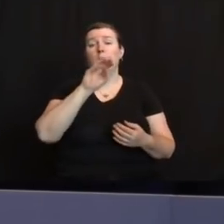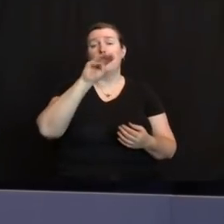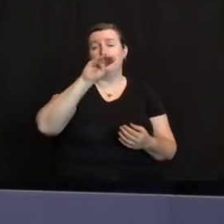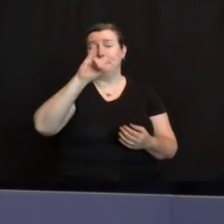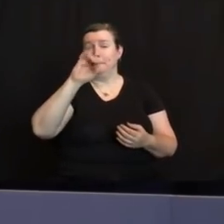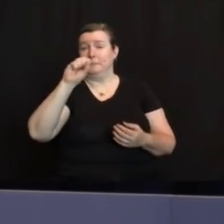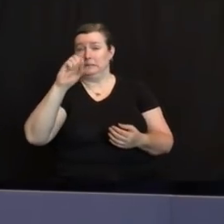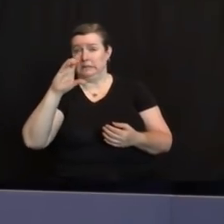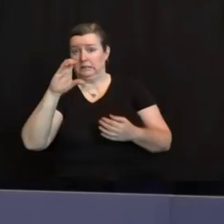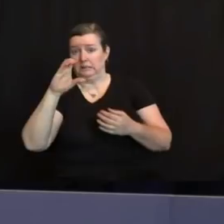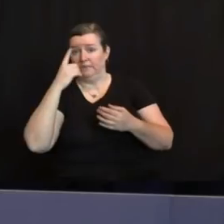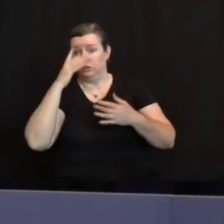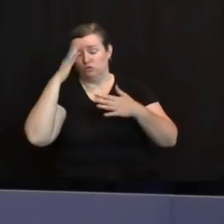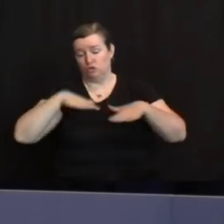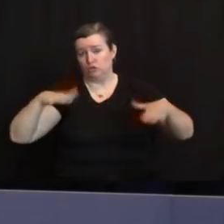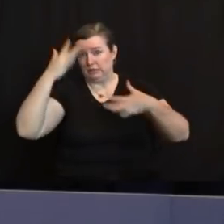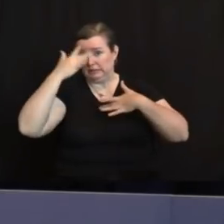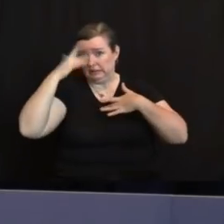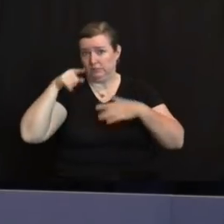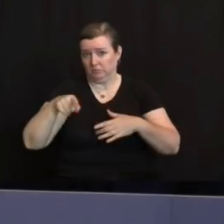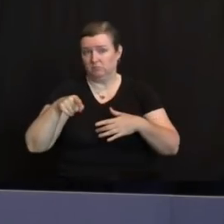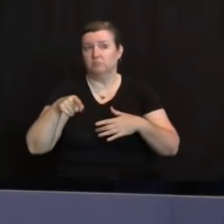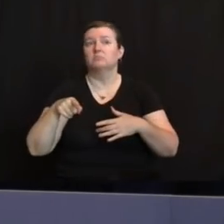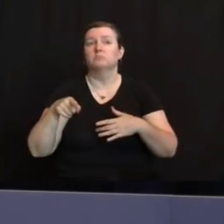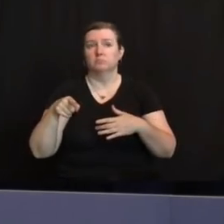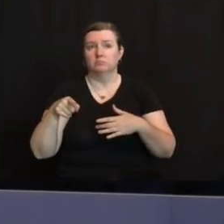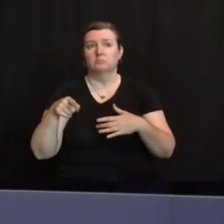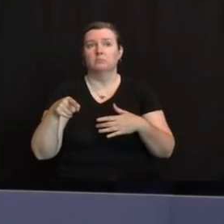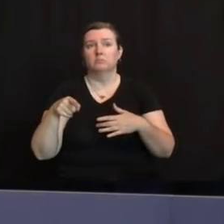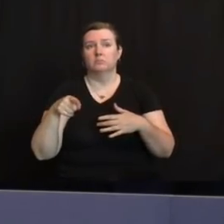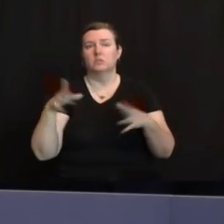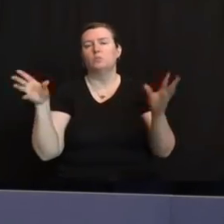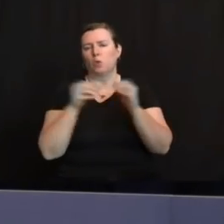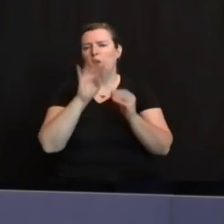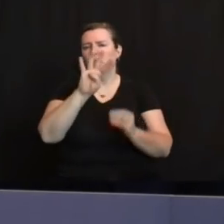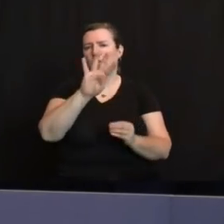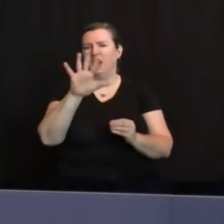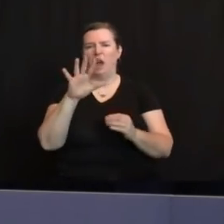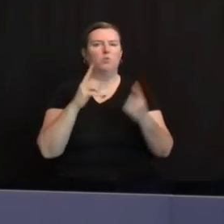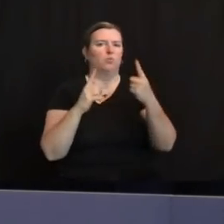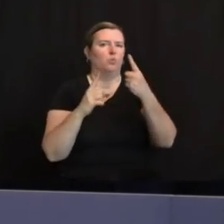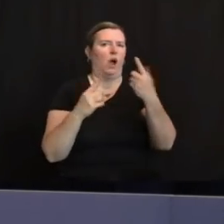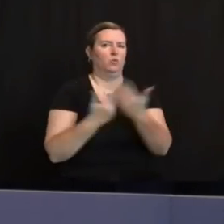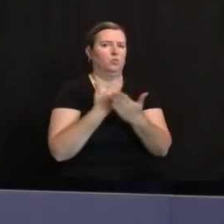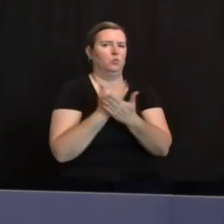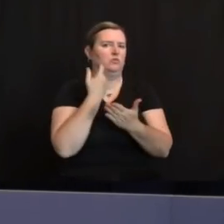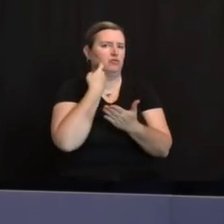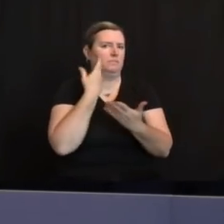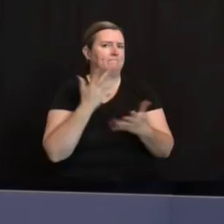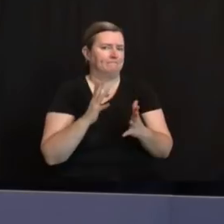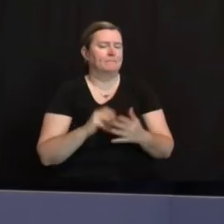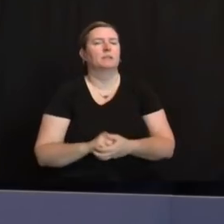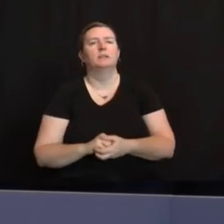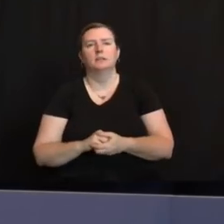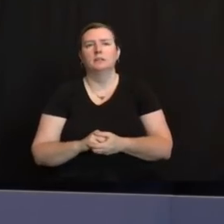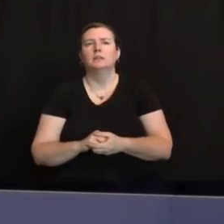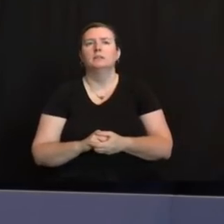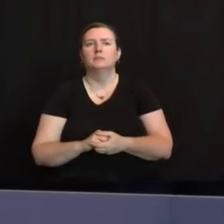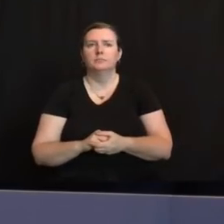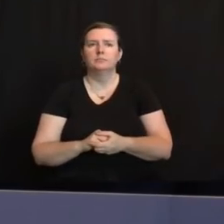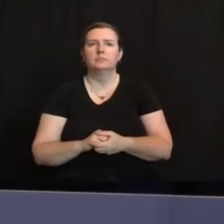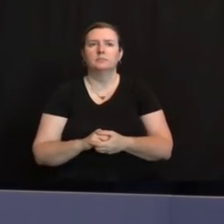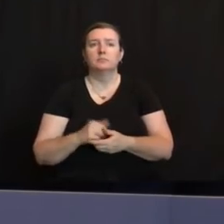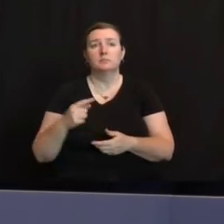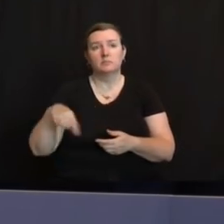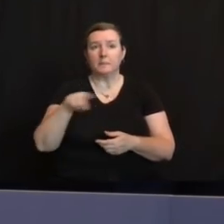of 45 cases in our state. The children affected have either tested positive for active COVID-19